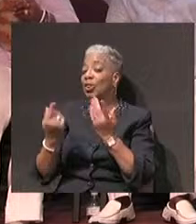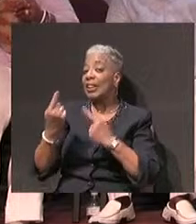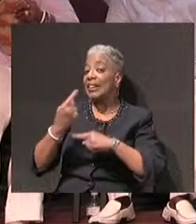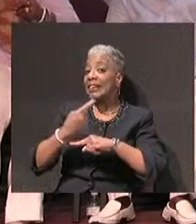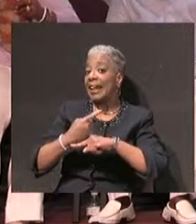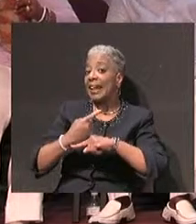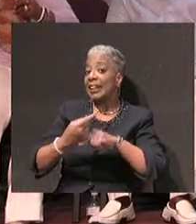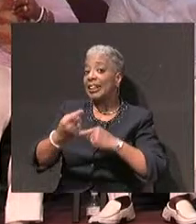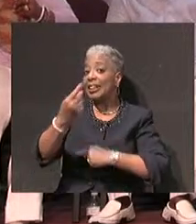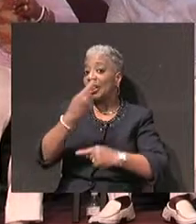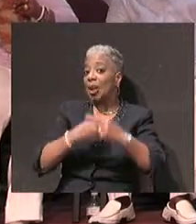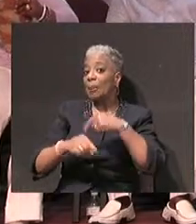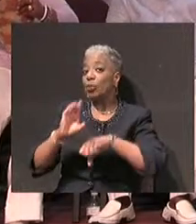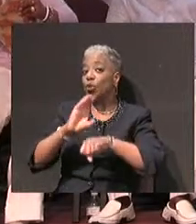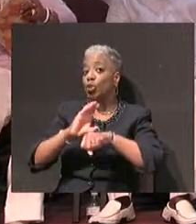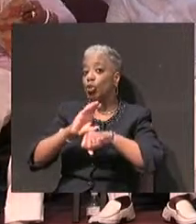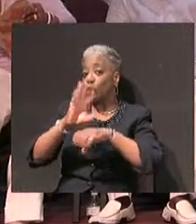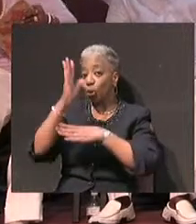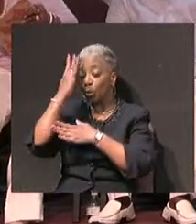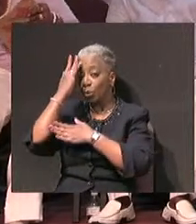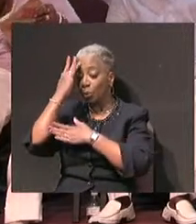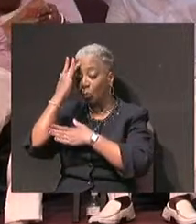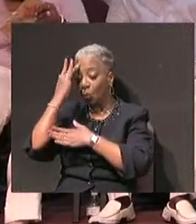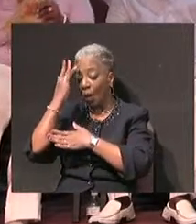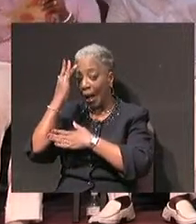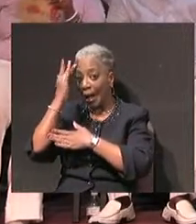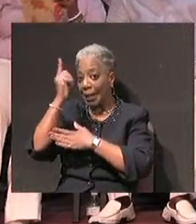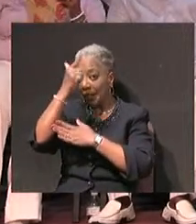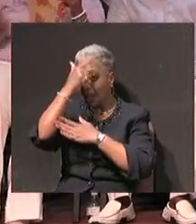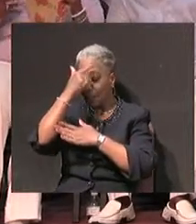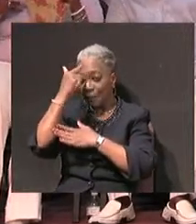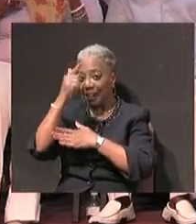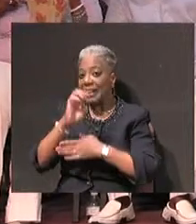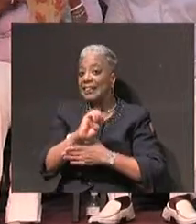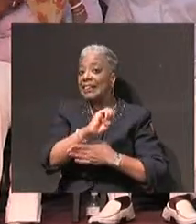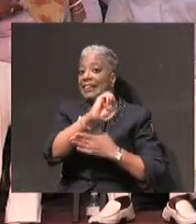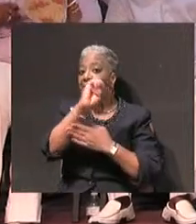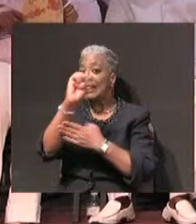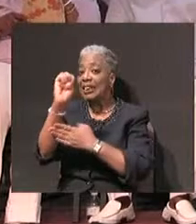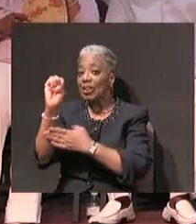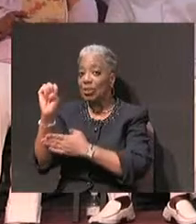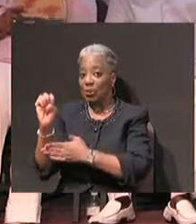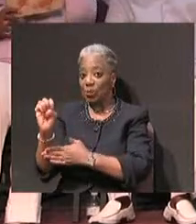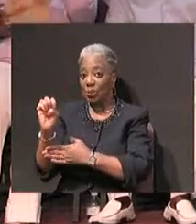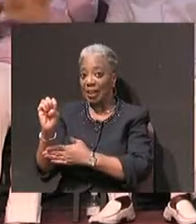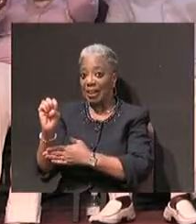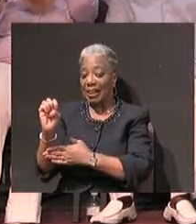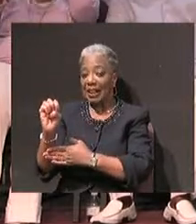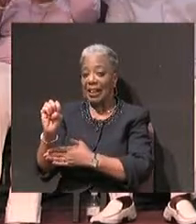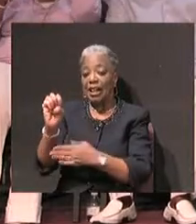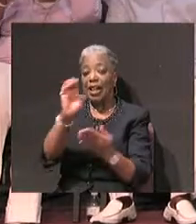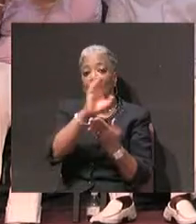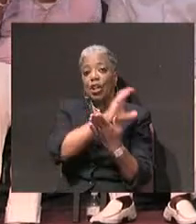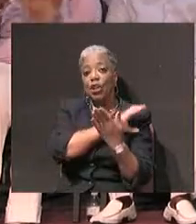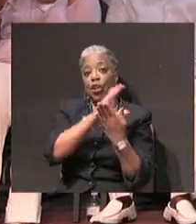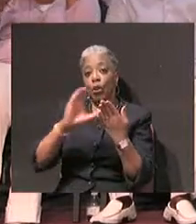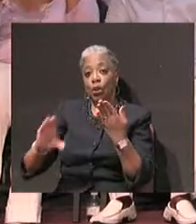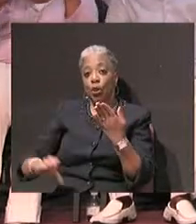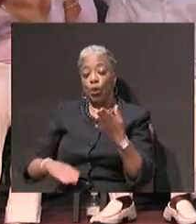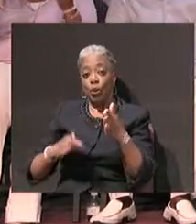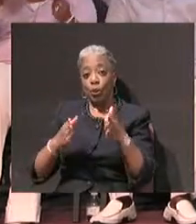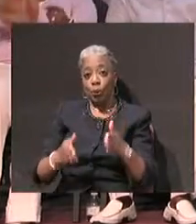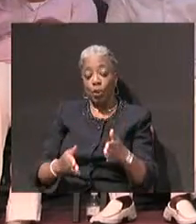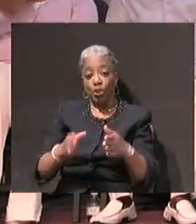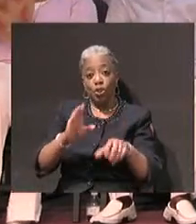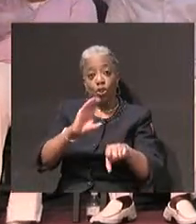Amen. Because the Christian church rests. I want to thank God also for Friday night,